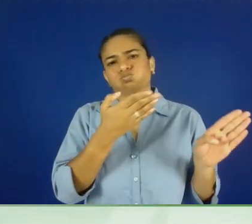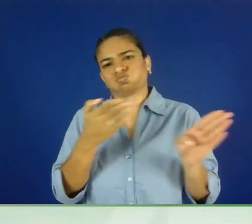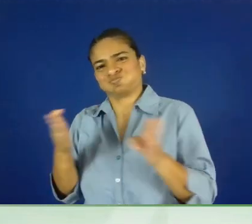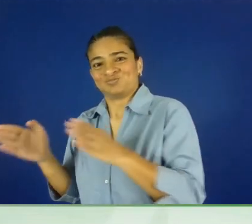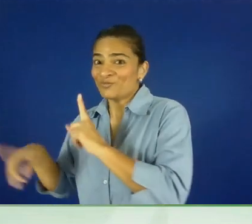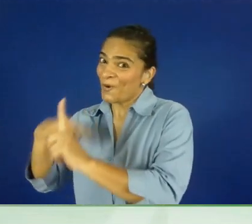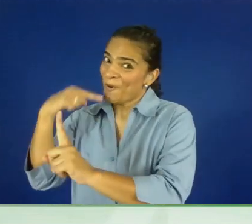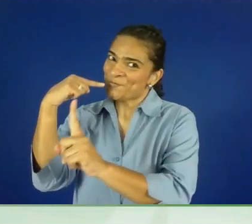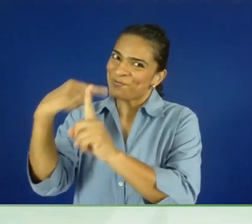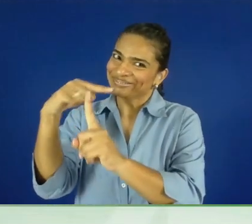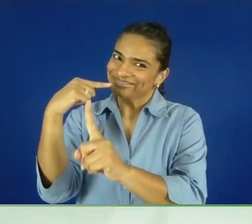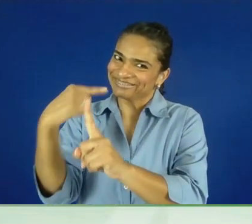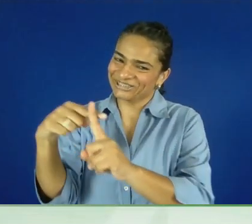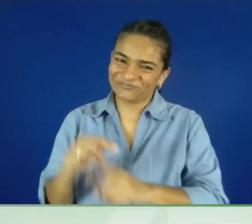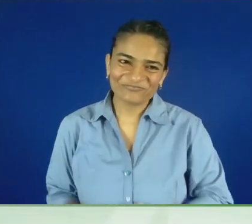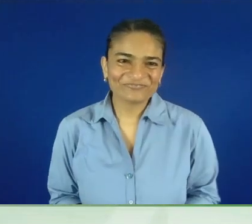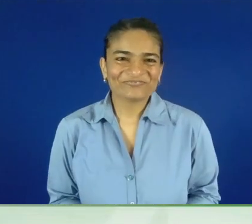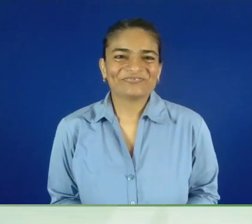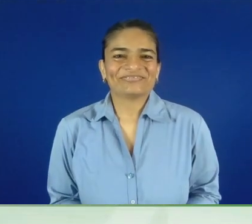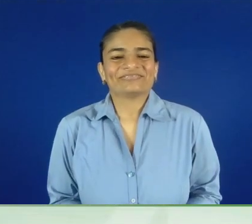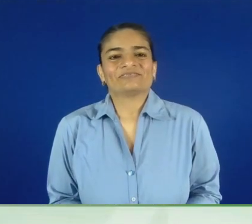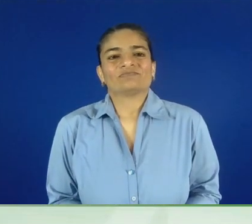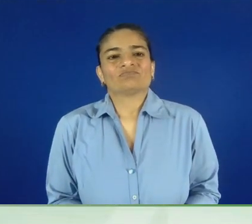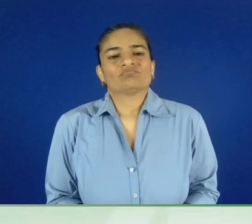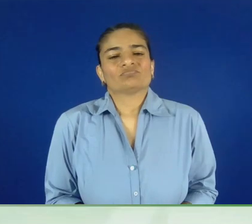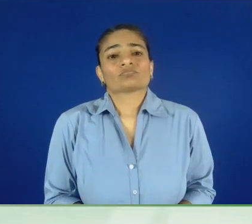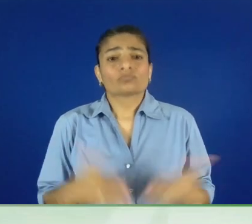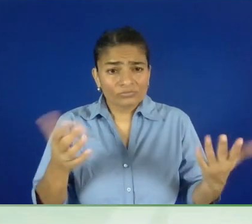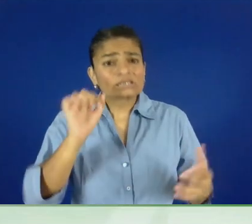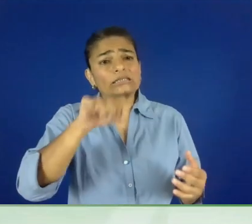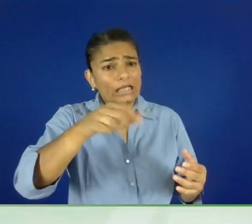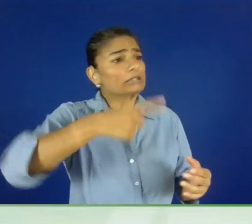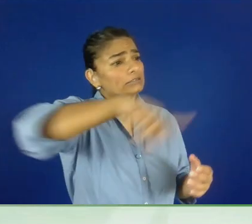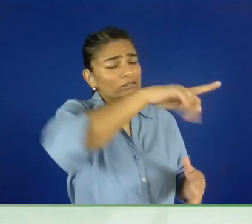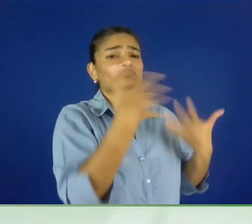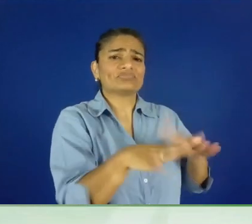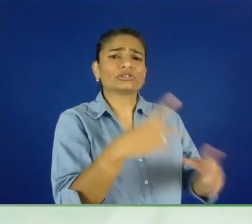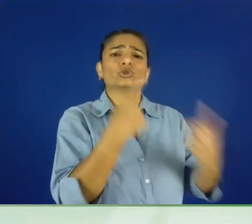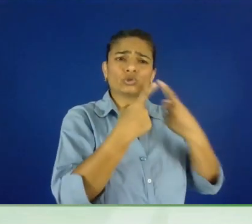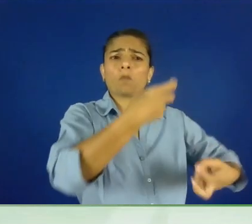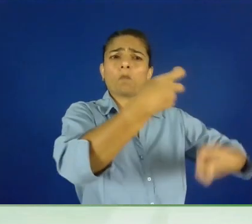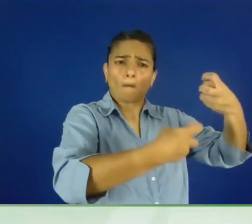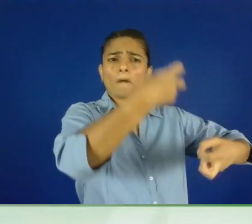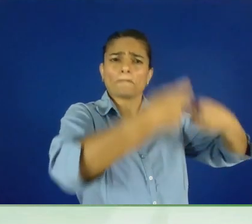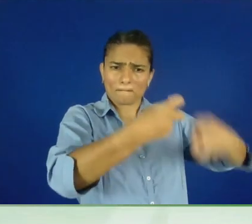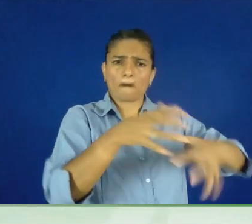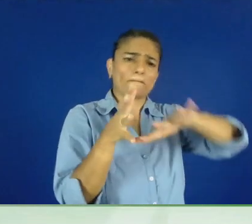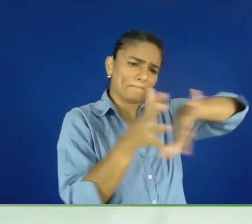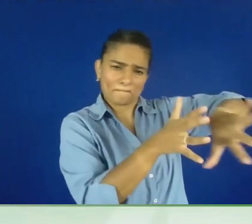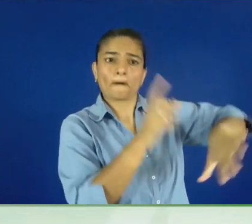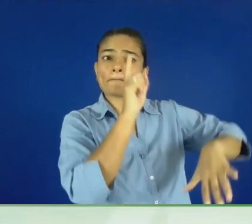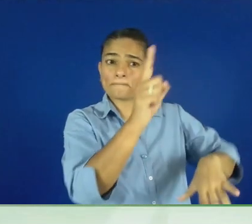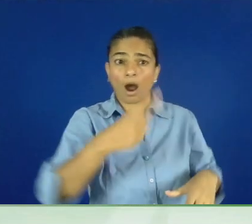issues we've talked about. There is no doubt that AI is also having positive impacts in the workplace. So the example I was